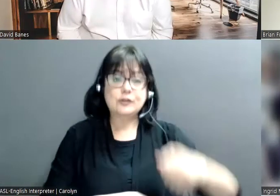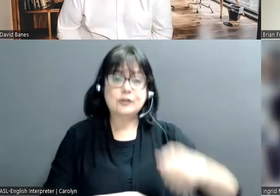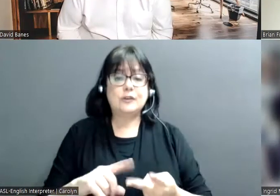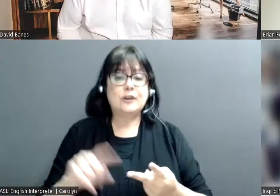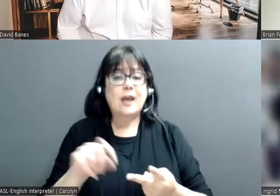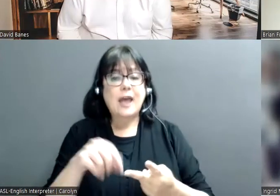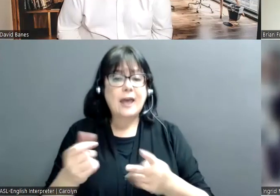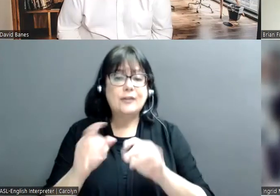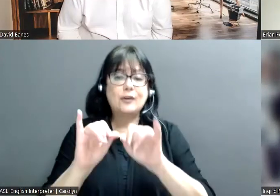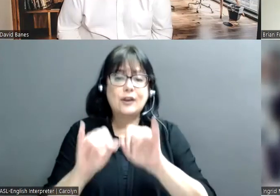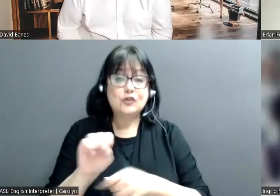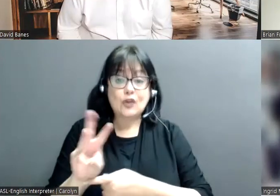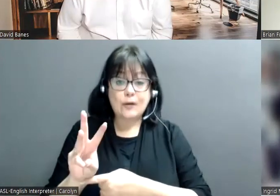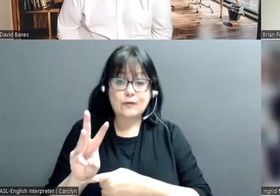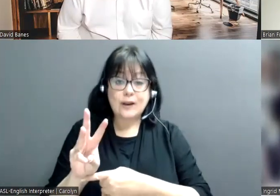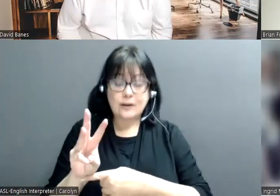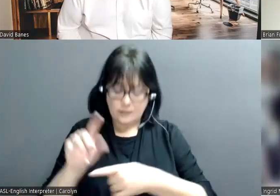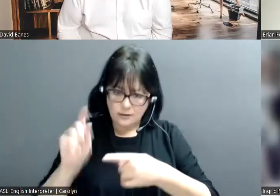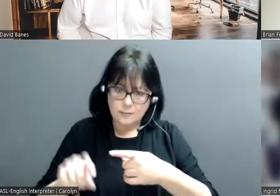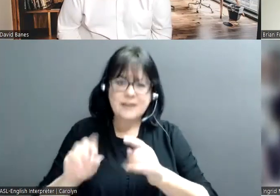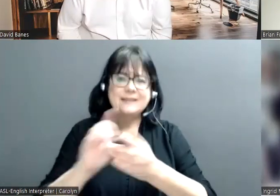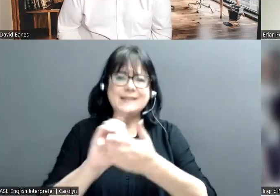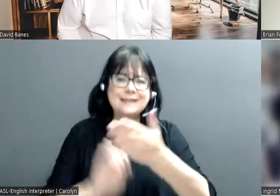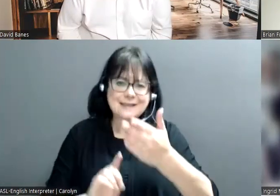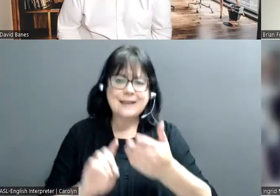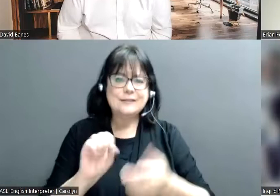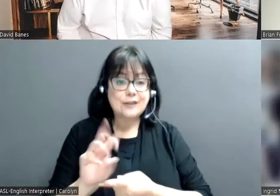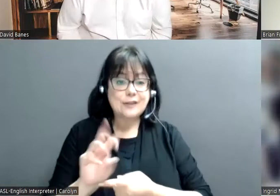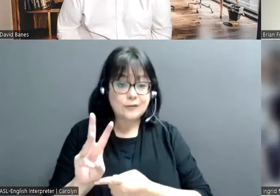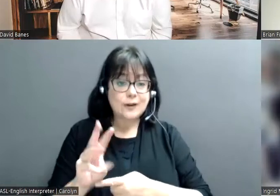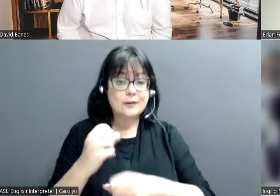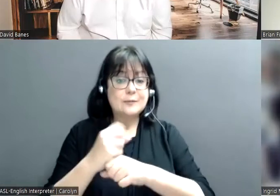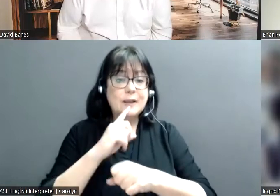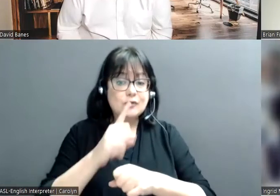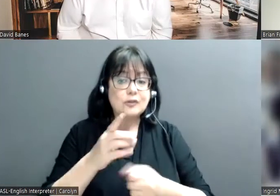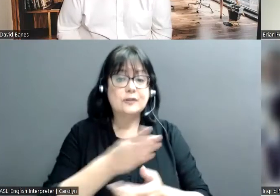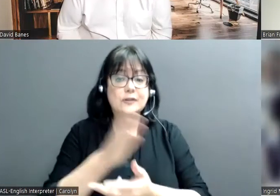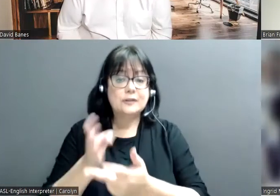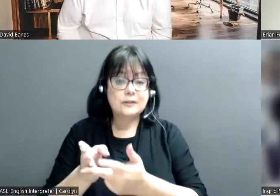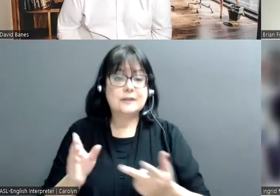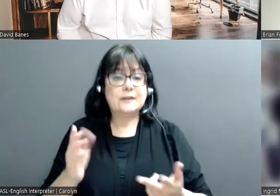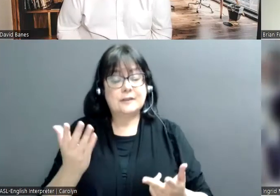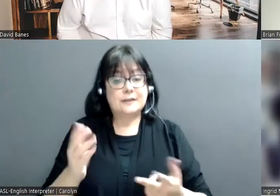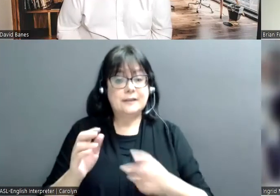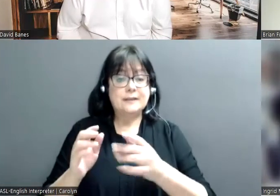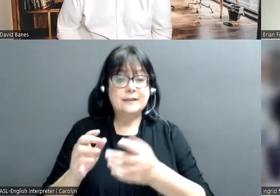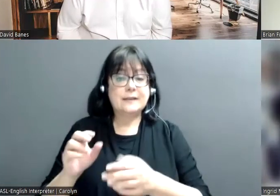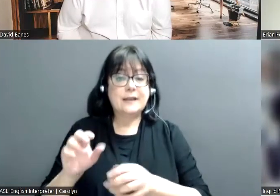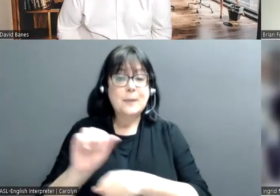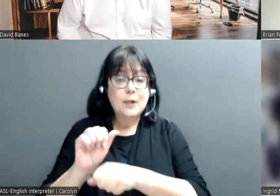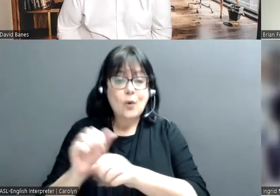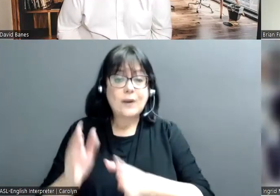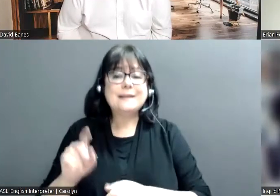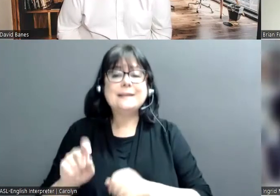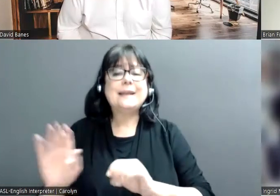for their machines to work. Operationally, employees who have a disability need a set of tools to be successful. And